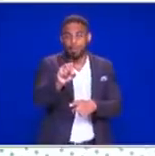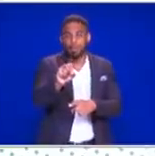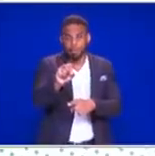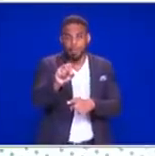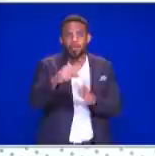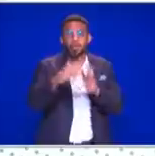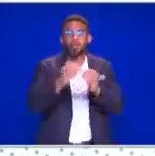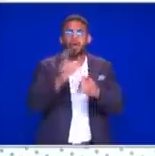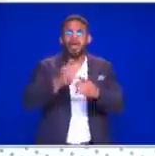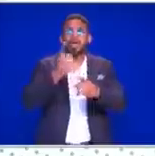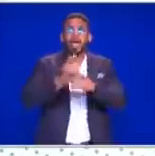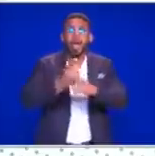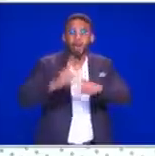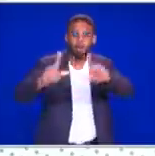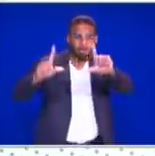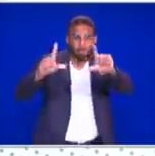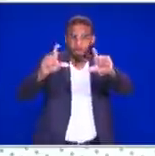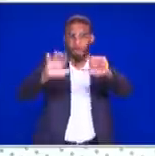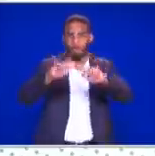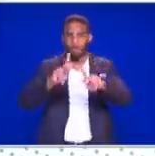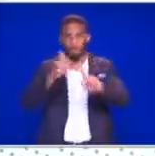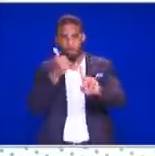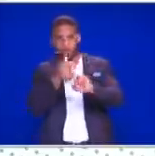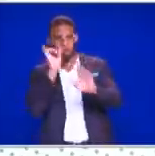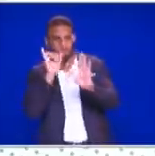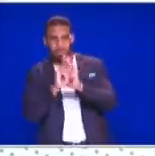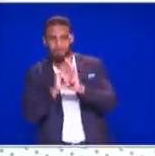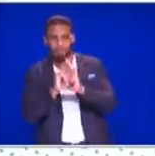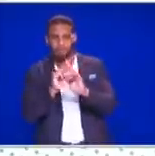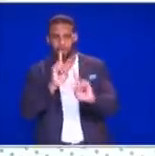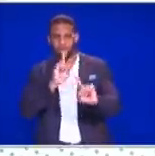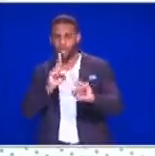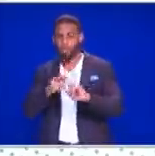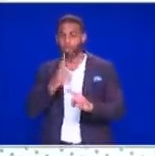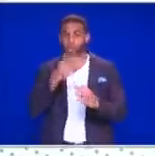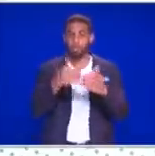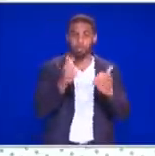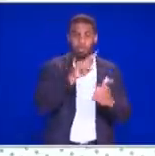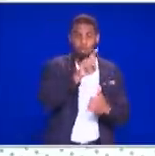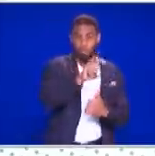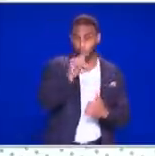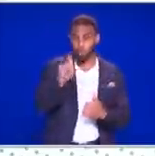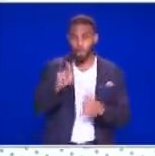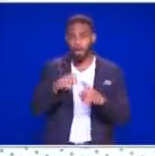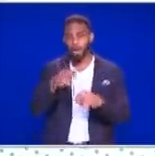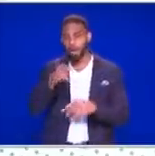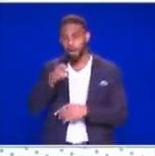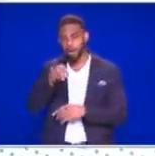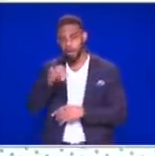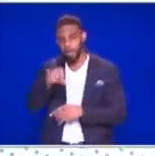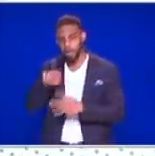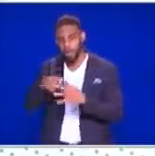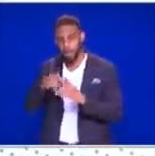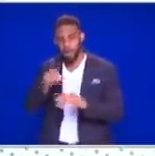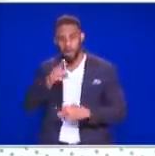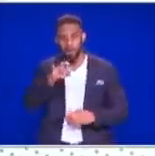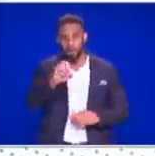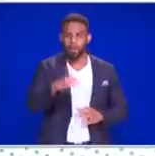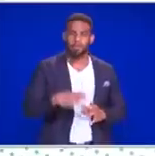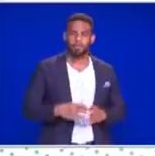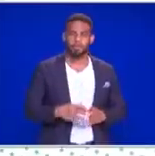a more accurate portrait of how people self-identify in response to two separate questions on Hispanic origin and race.